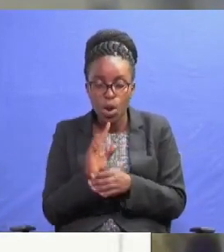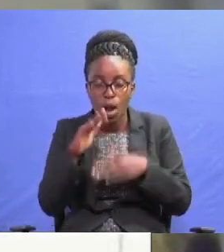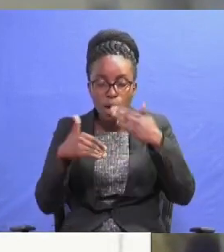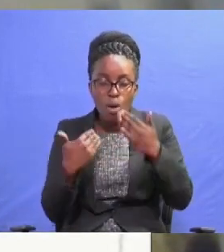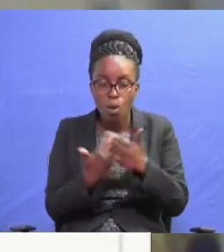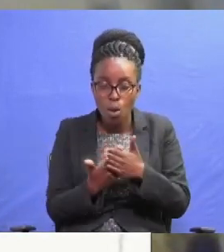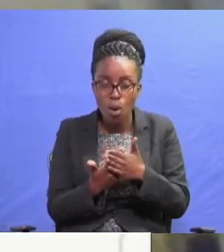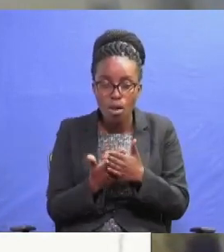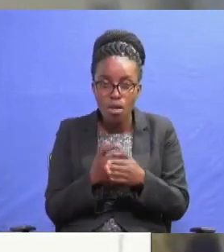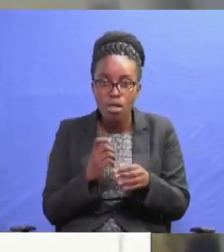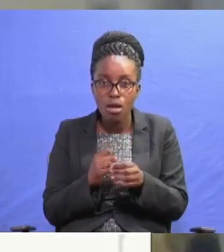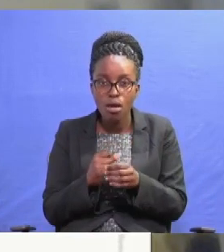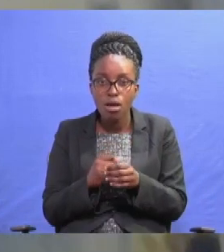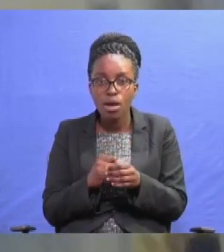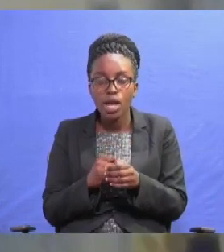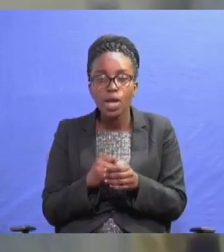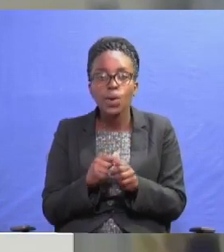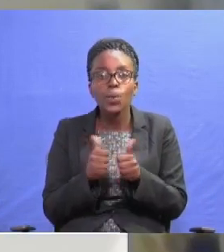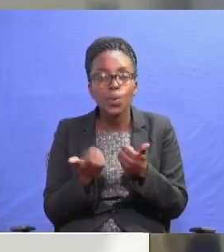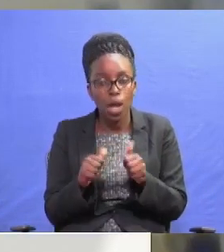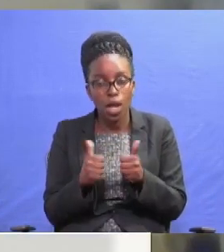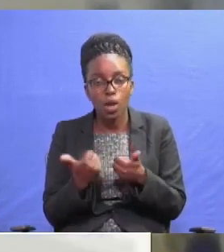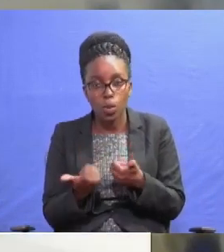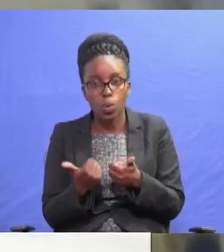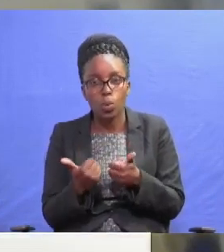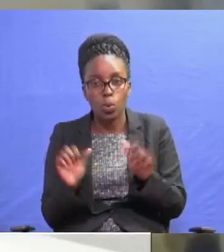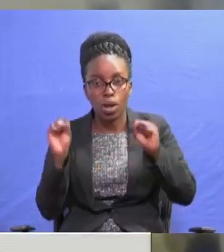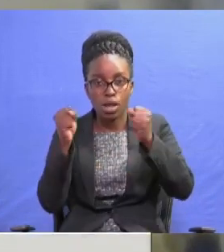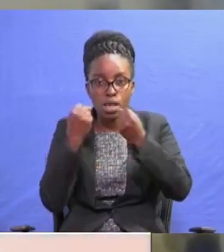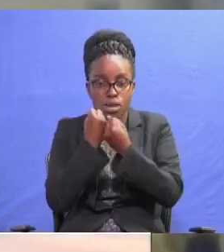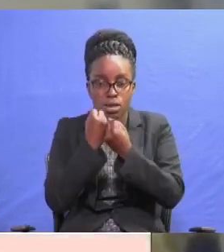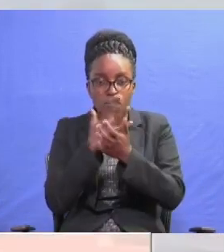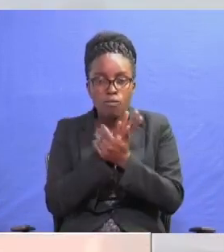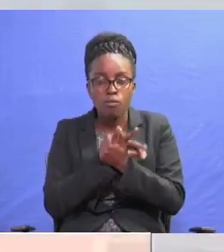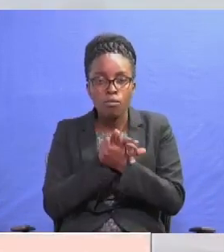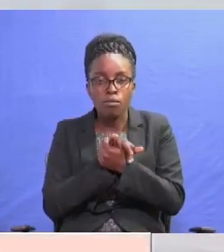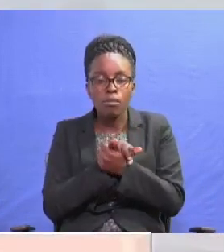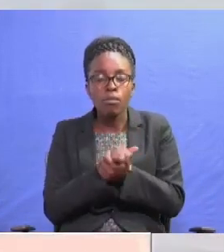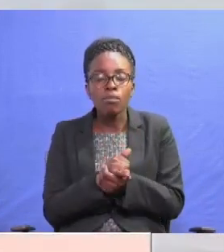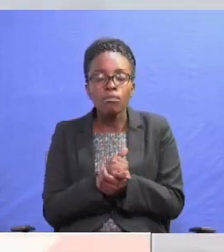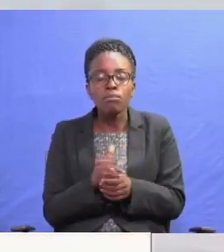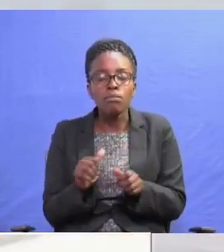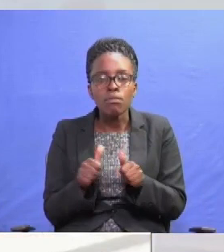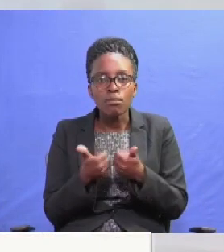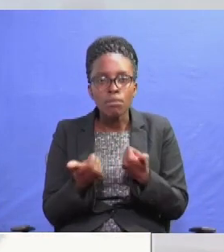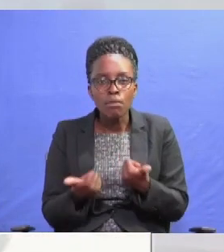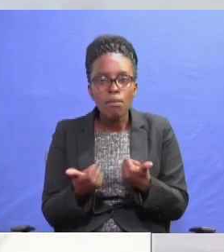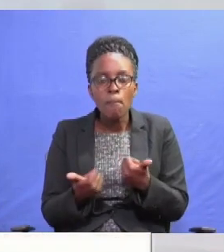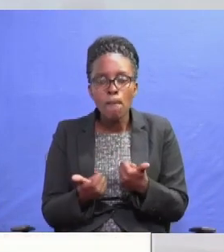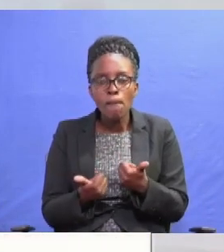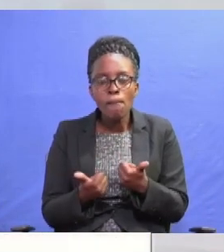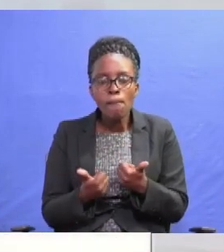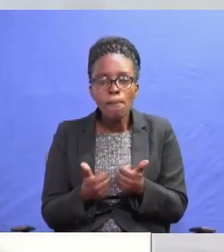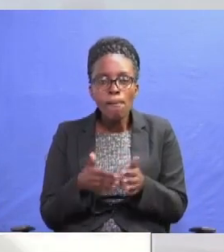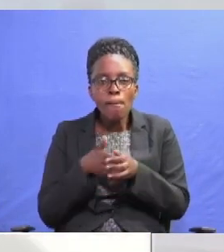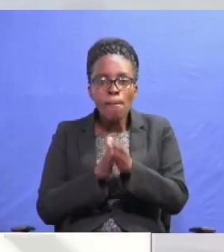them the right information and by providing legislation that protects them. Okay. Well, Prof, you